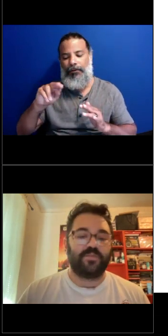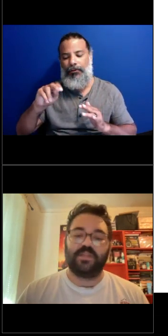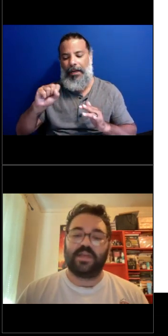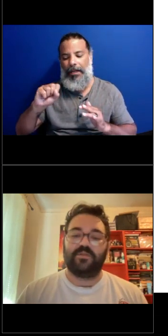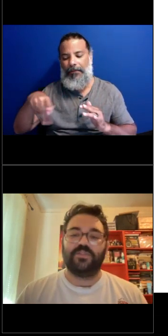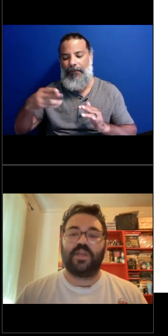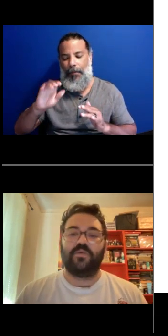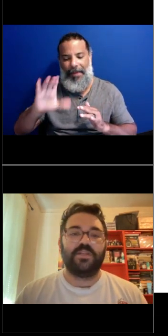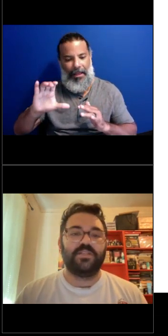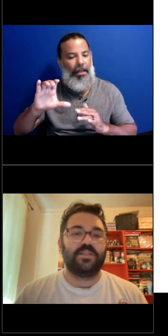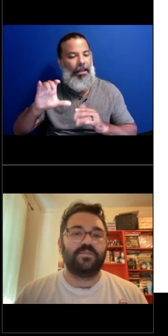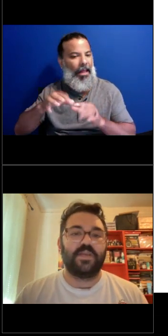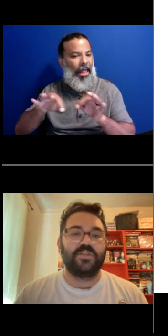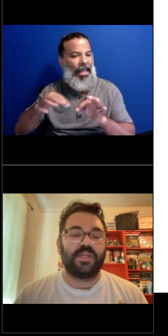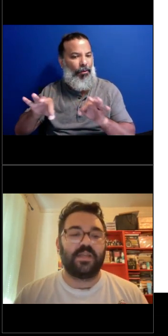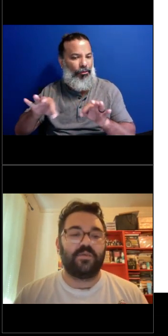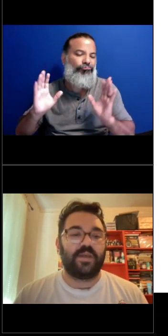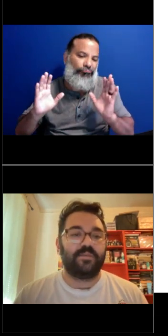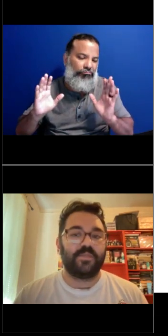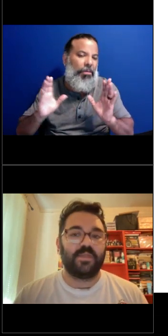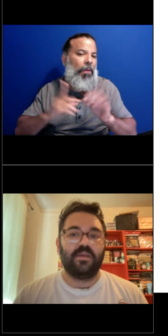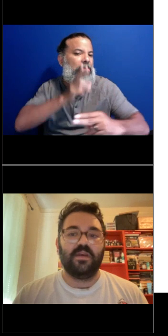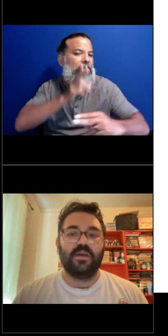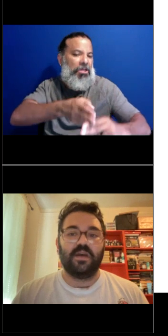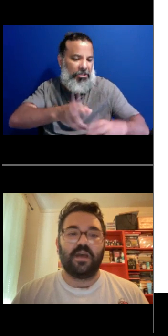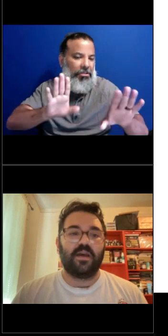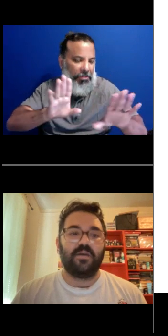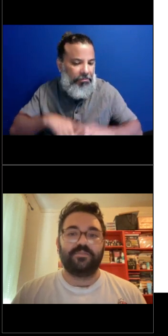of transphobic language, but I wanted to mention it anyway.